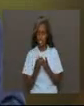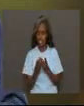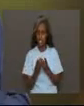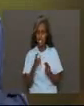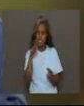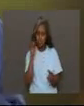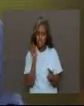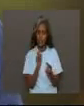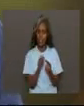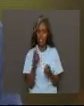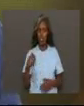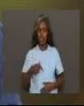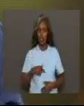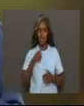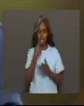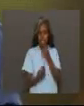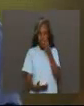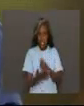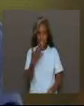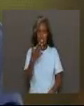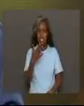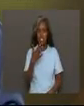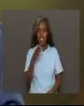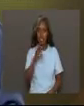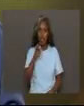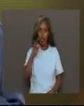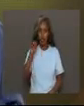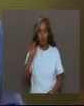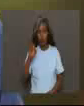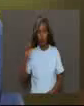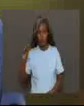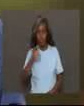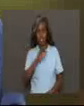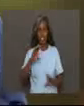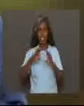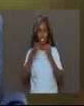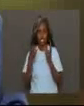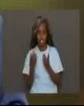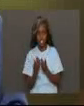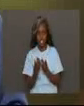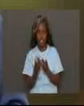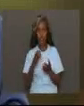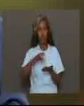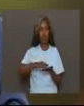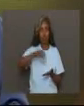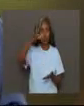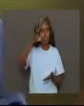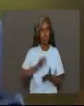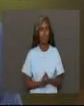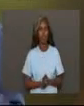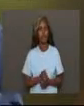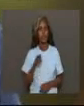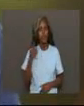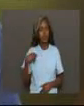Specifically, we will be discussing cones and sections of cones.